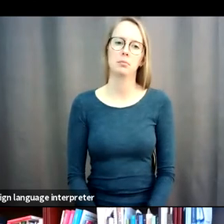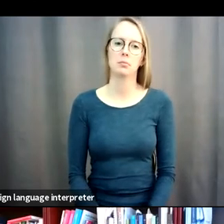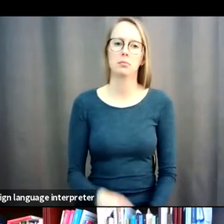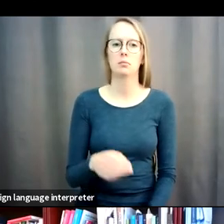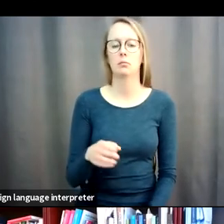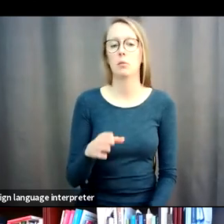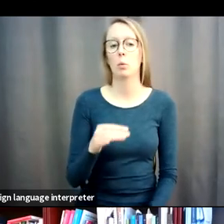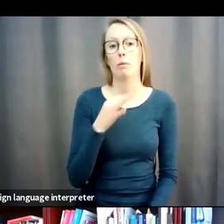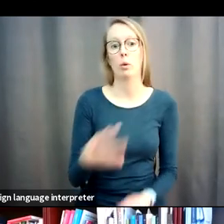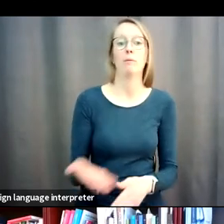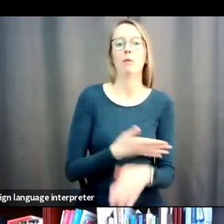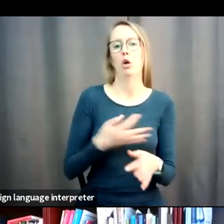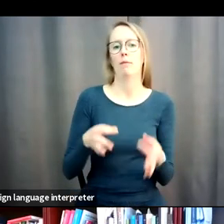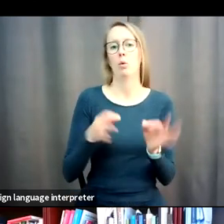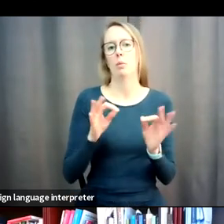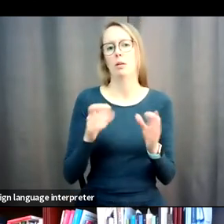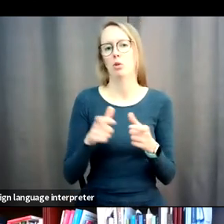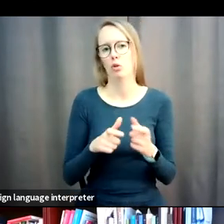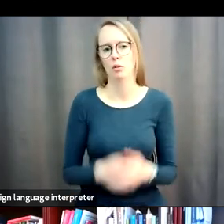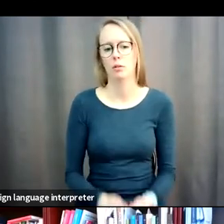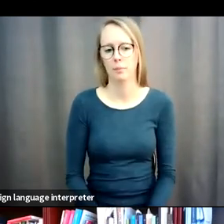formal meeting.